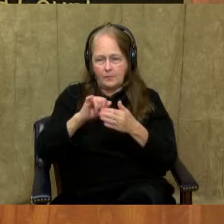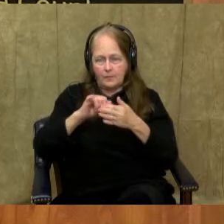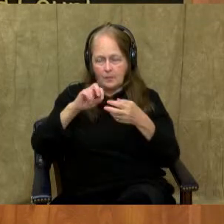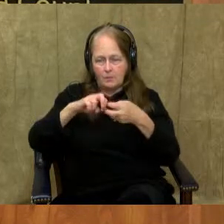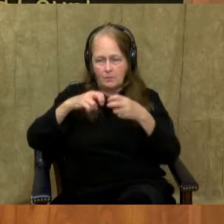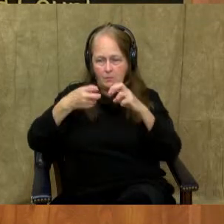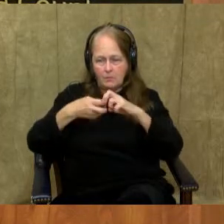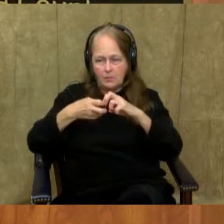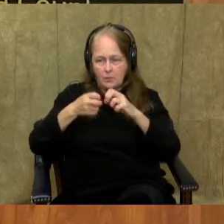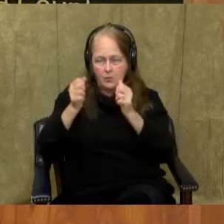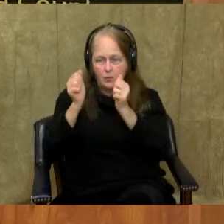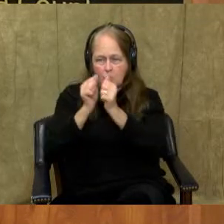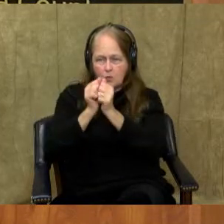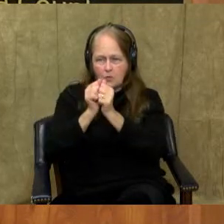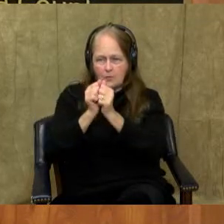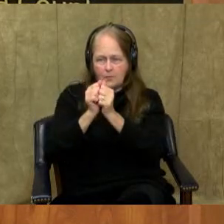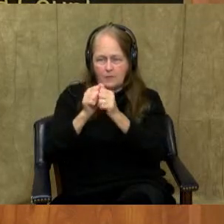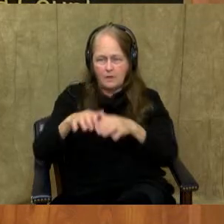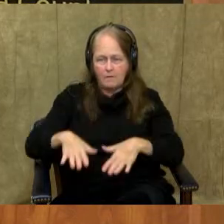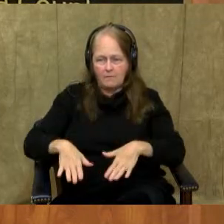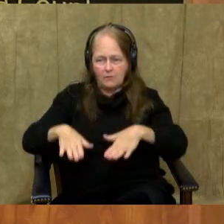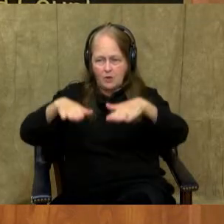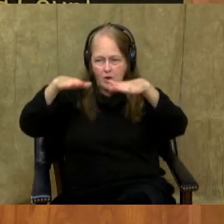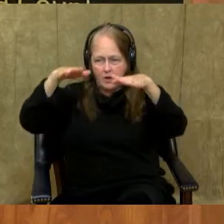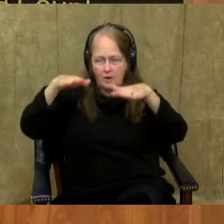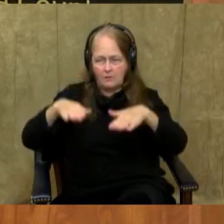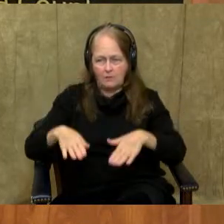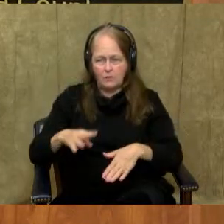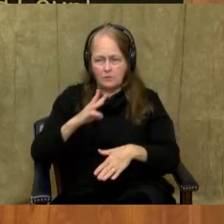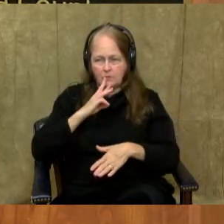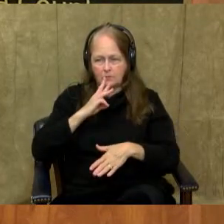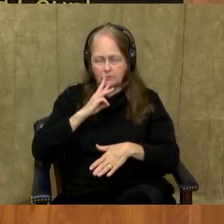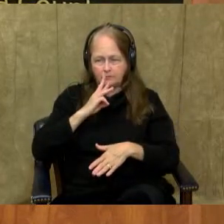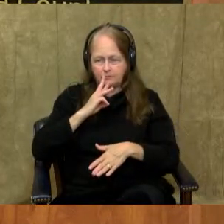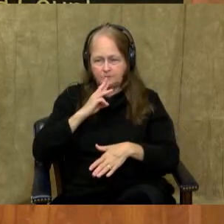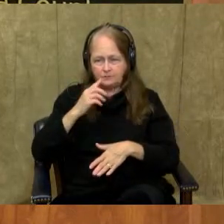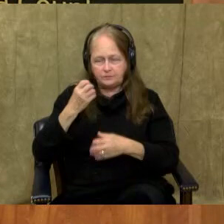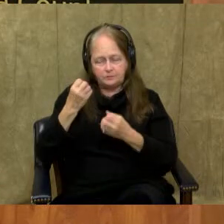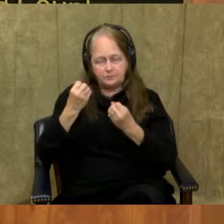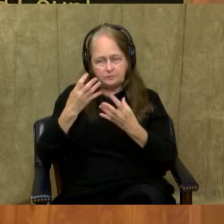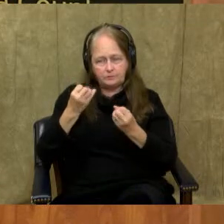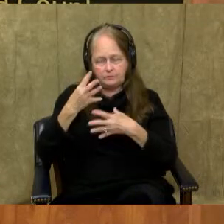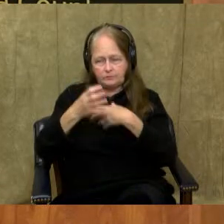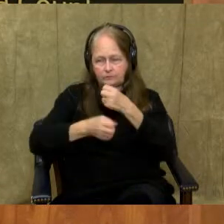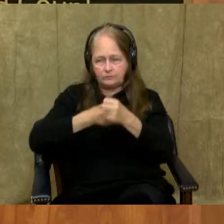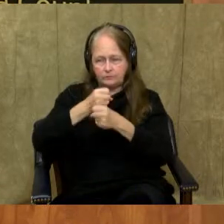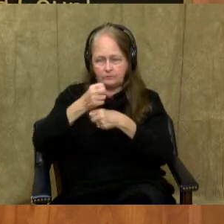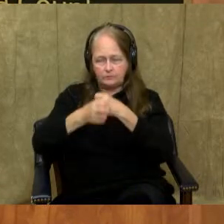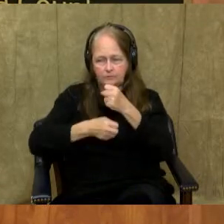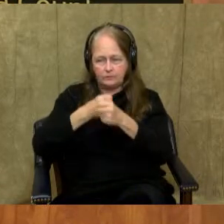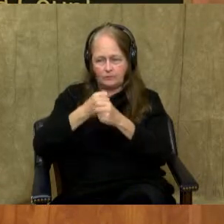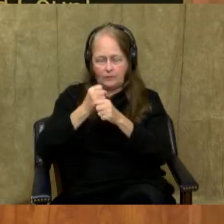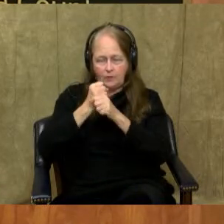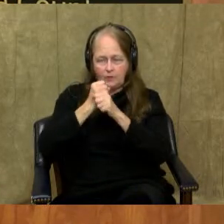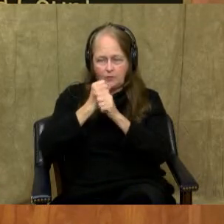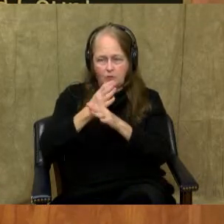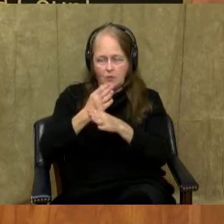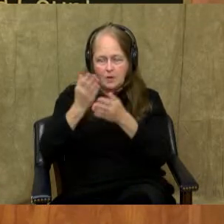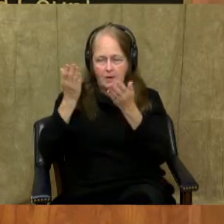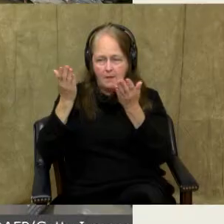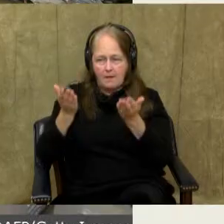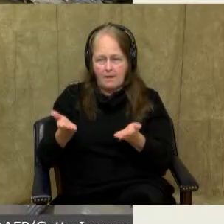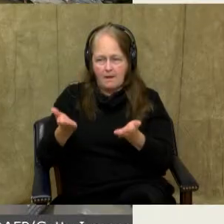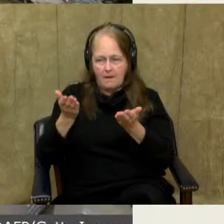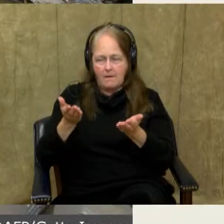they have is with the flooding that has happened in this river. For centuries, it is caused by heavy rain,